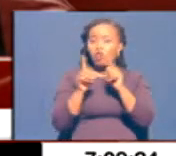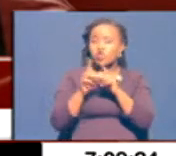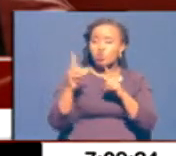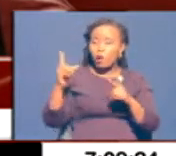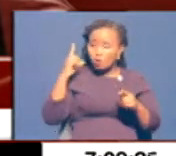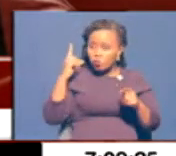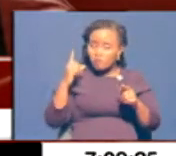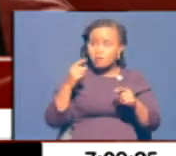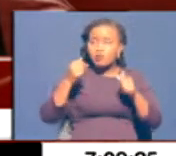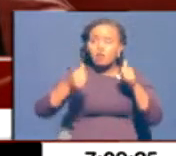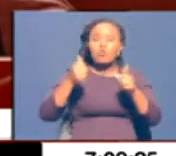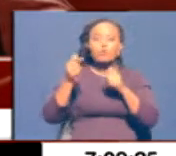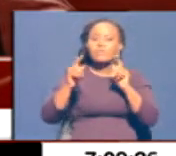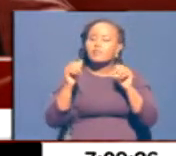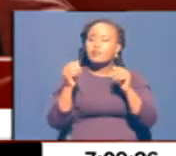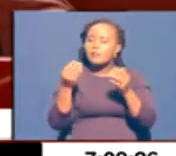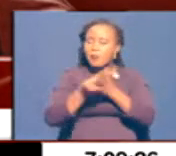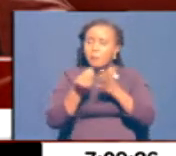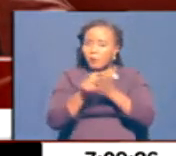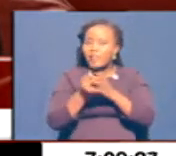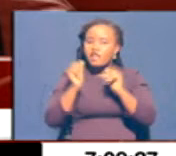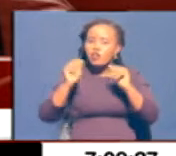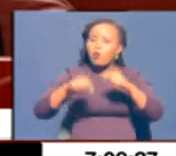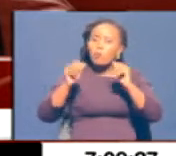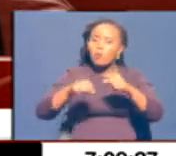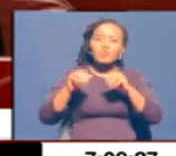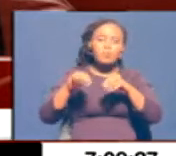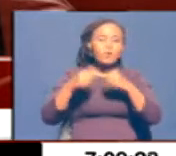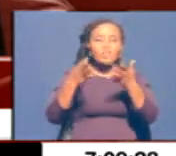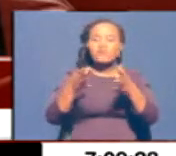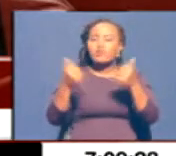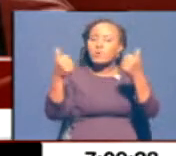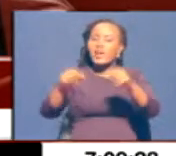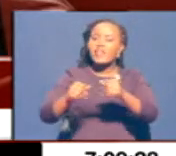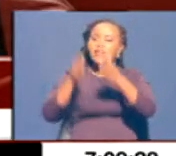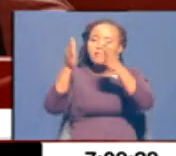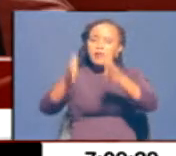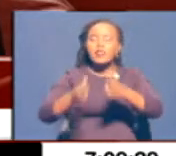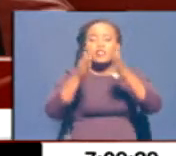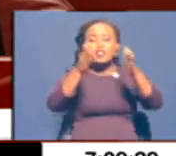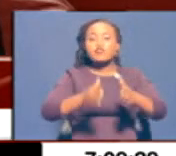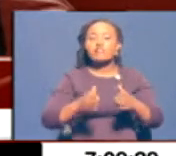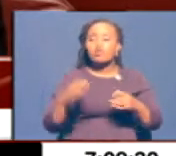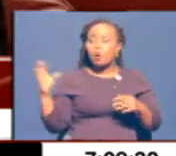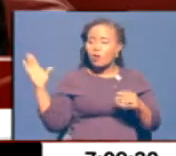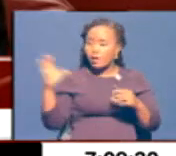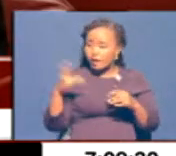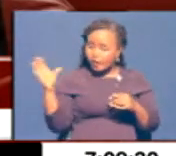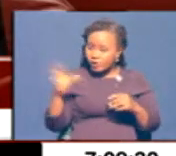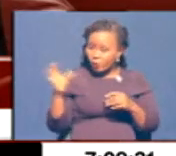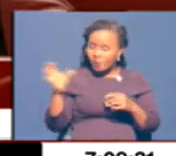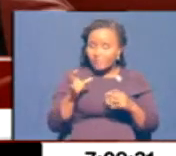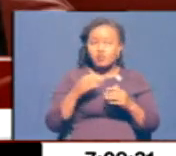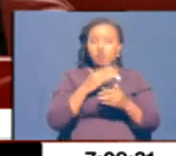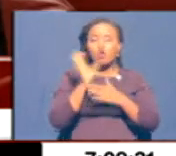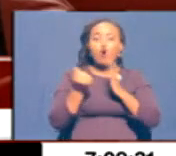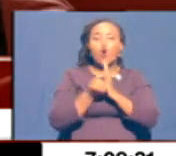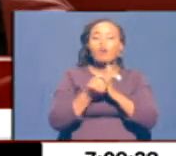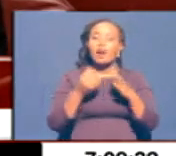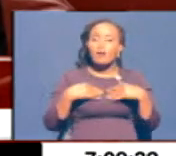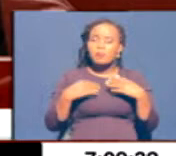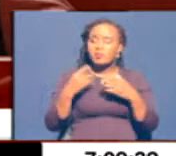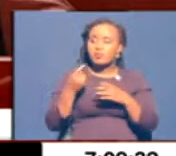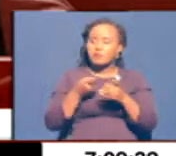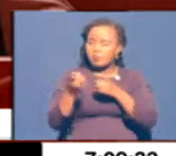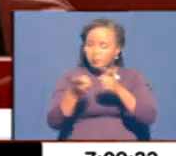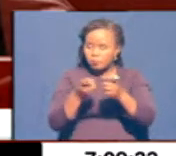the amount they can lend to any individual customer, is capped. And to